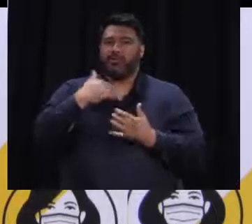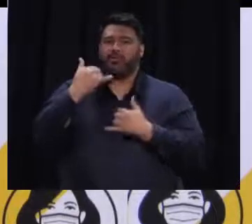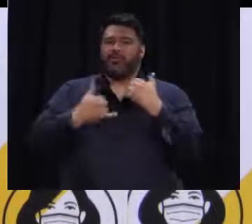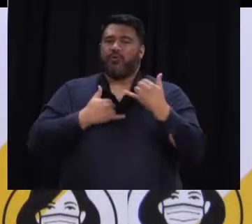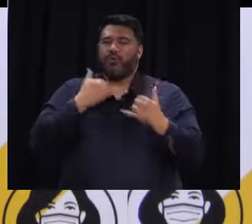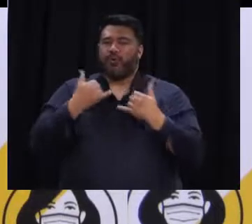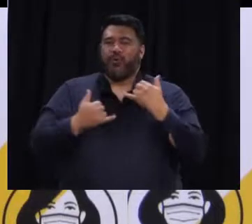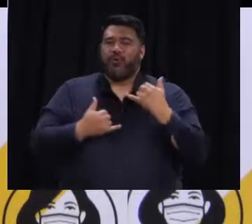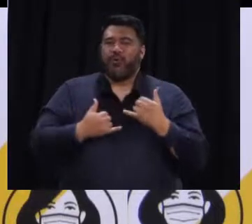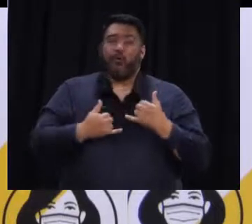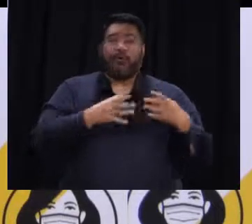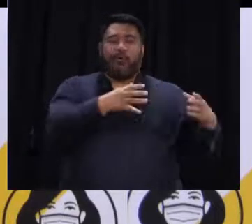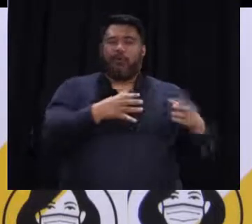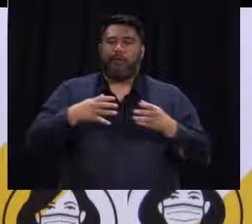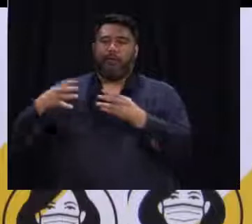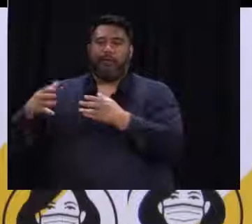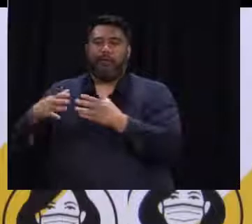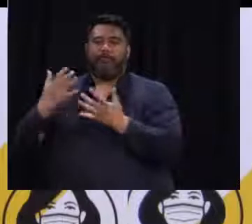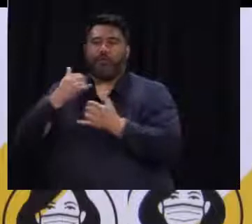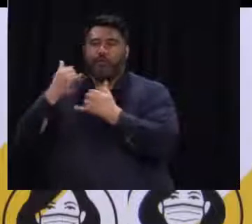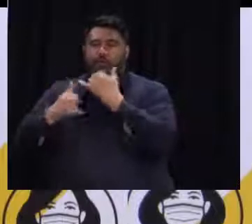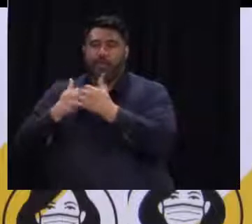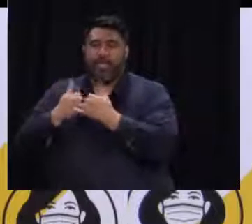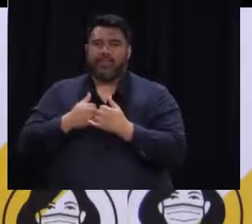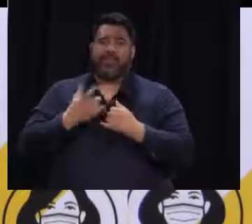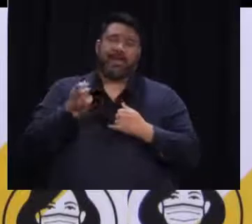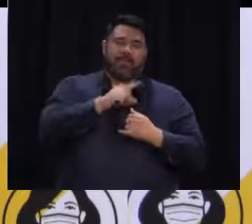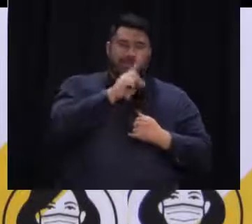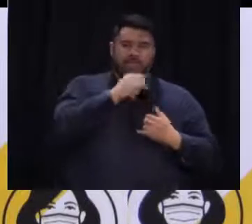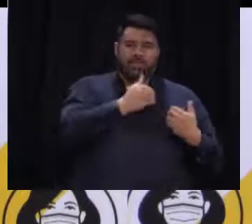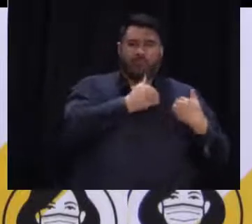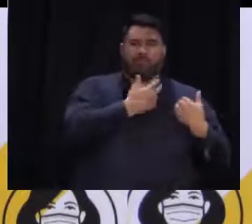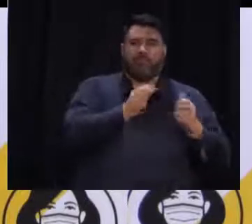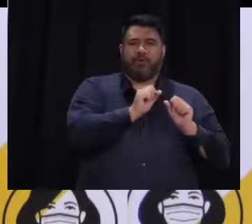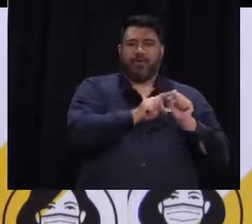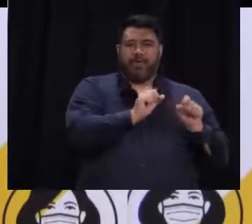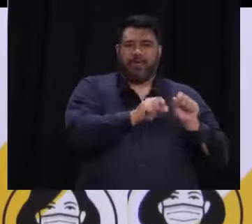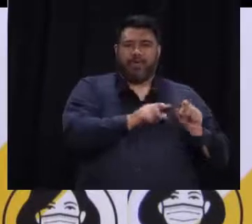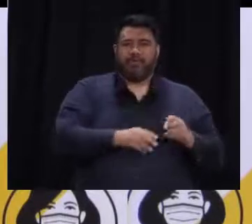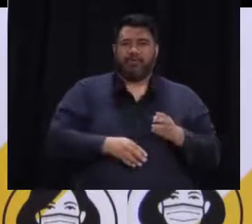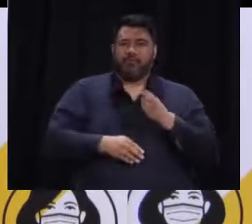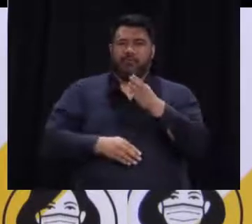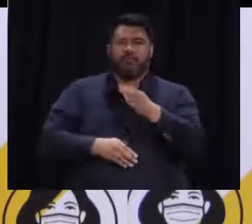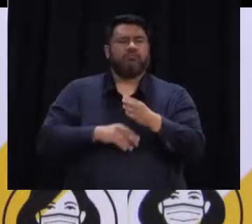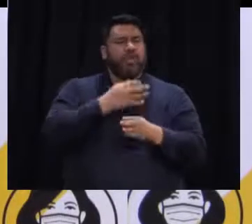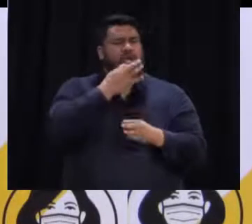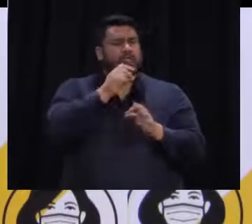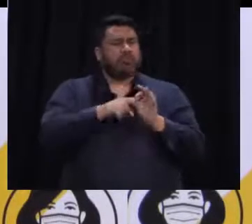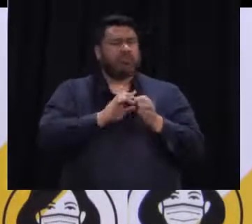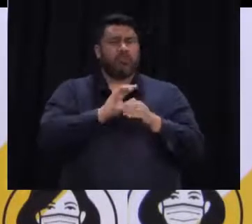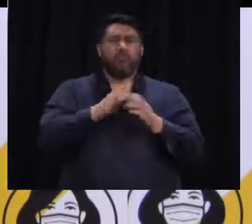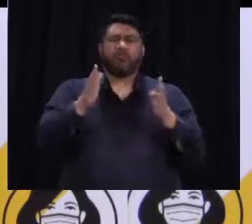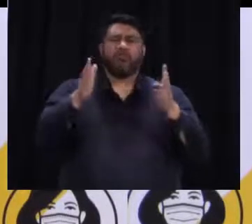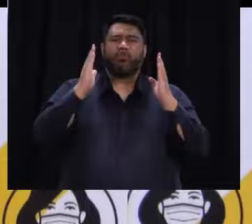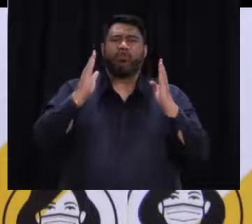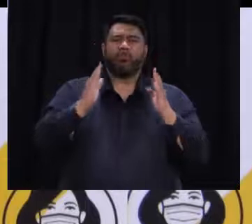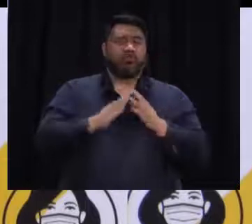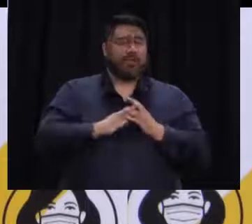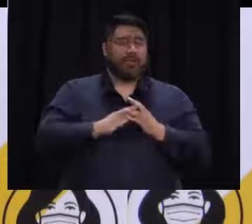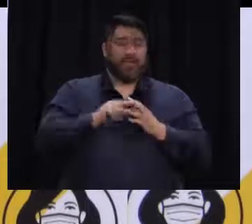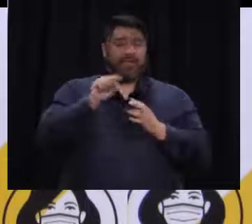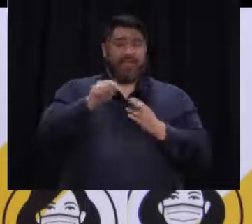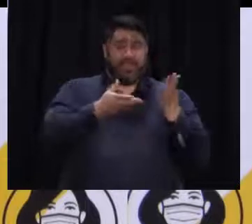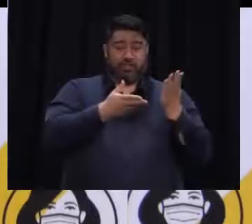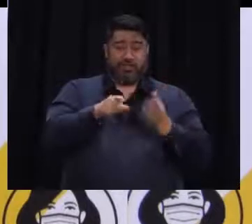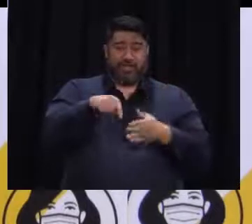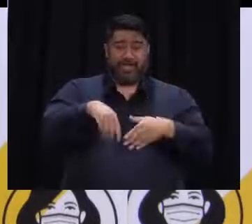we can move some of those people onto the contact tracing. I'll just let you finish, Katie. And then and just on the church service, how many people were at that service, and how many of those